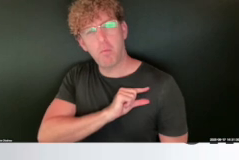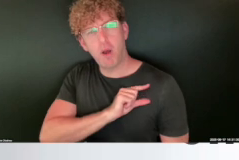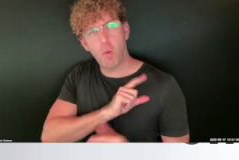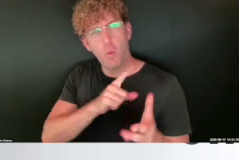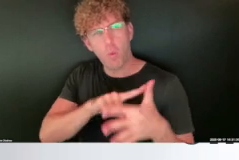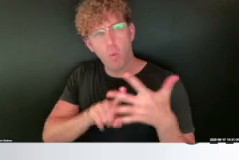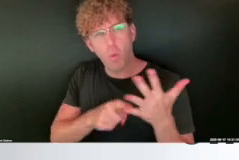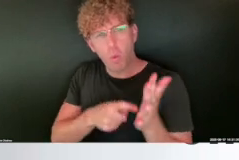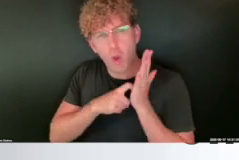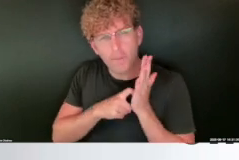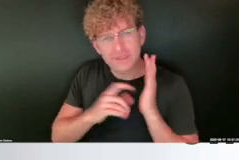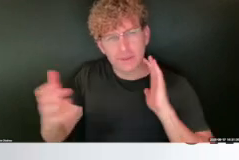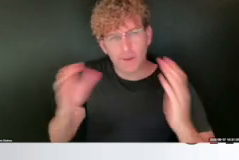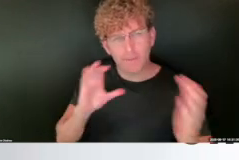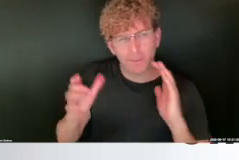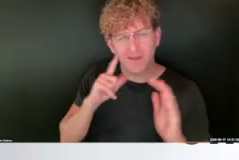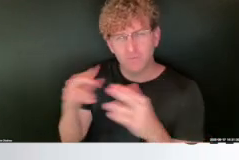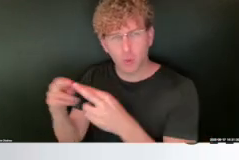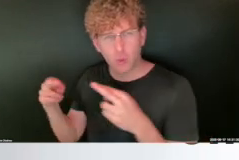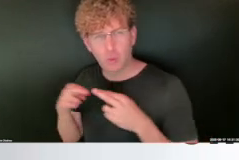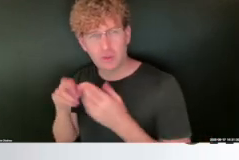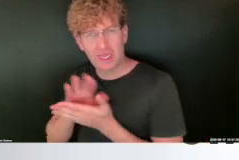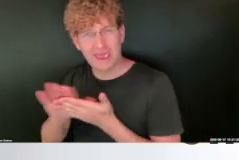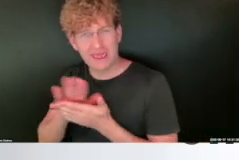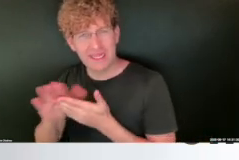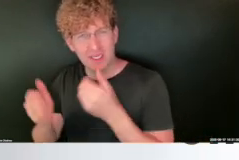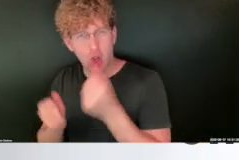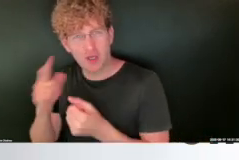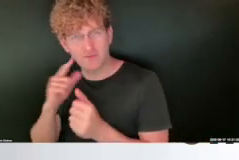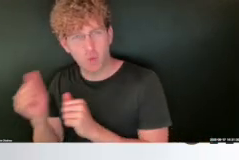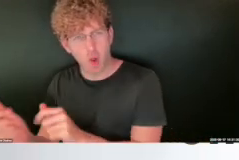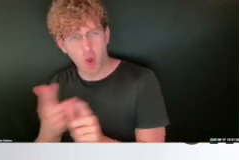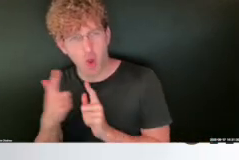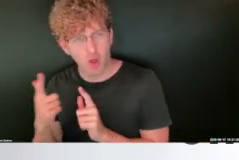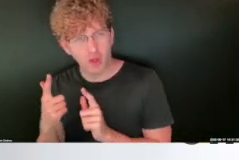Cars for All program and the DCAP statewide program?